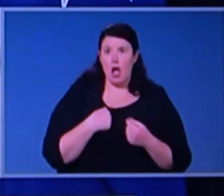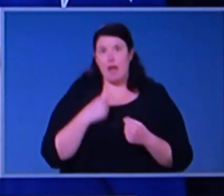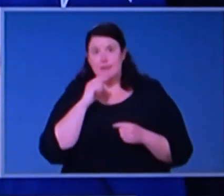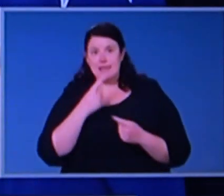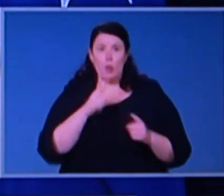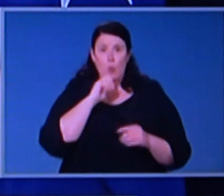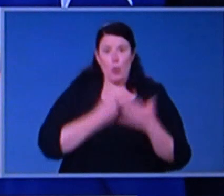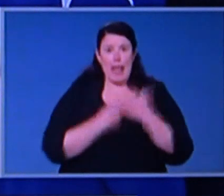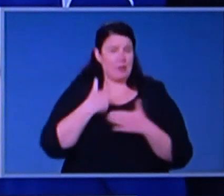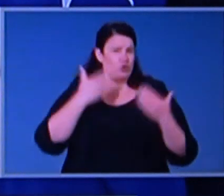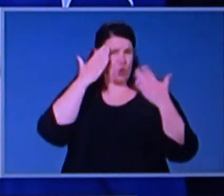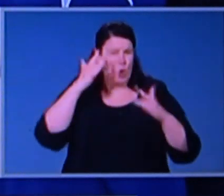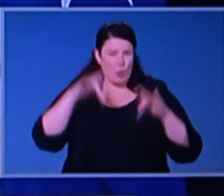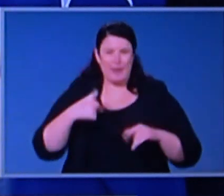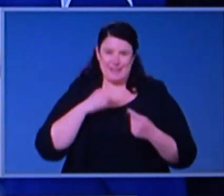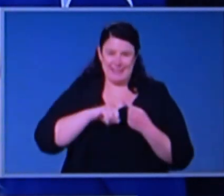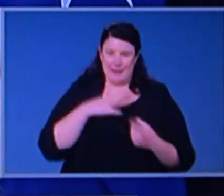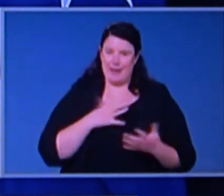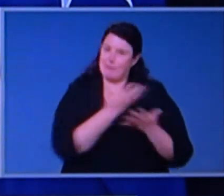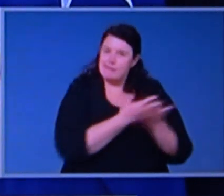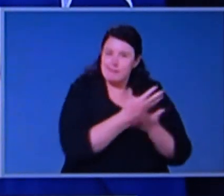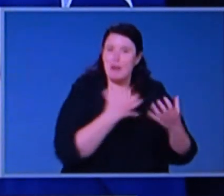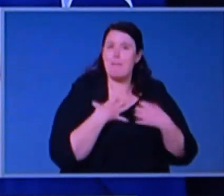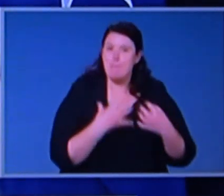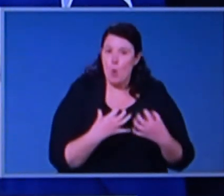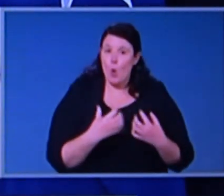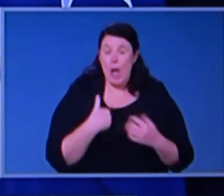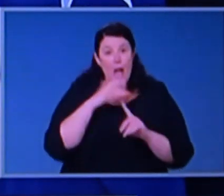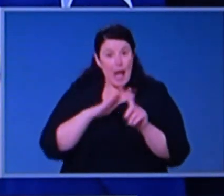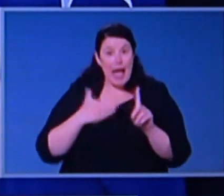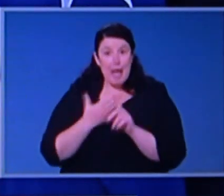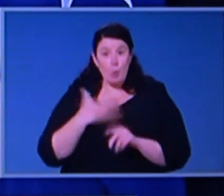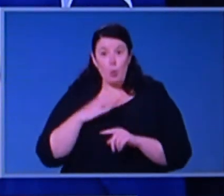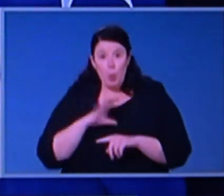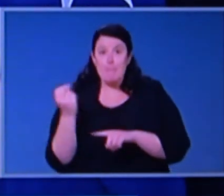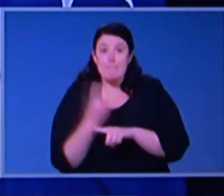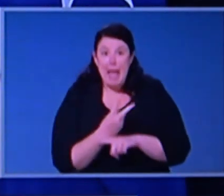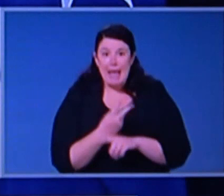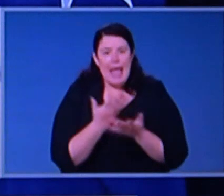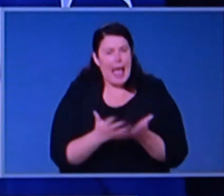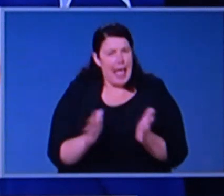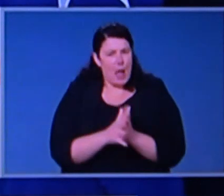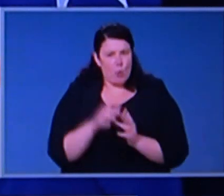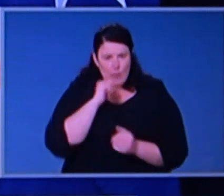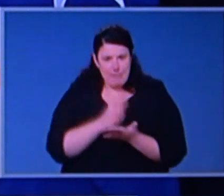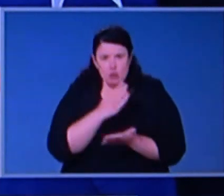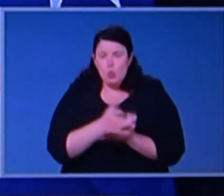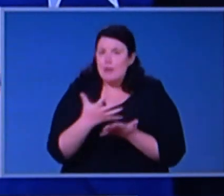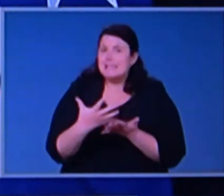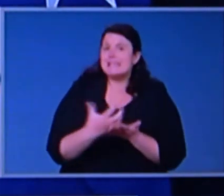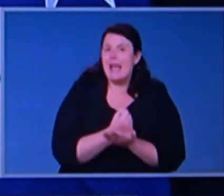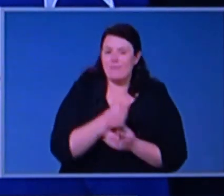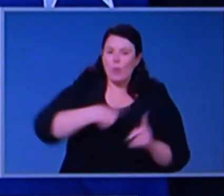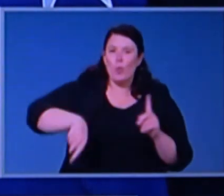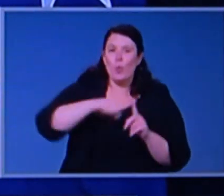of being in a position to be able to enable it again, and what is a safe way to be able to do that and to get as much consistency as we